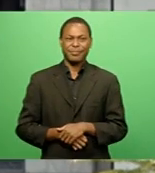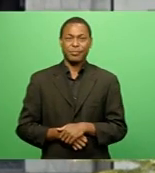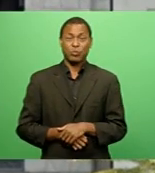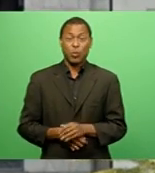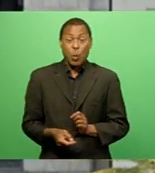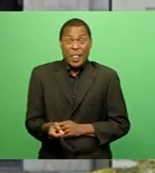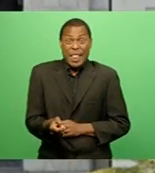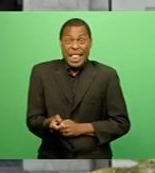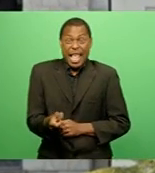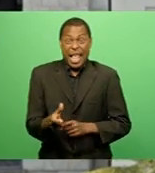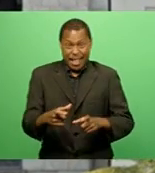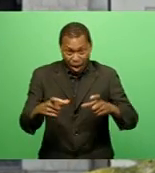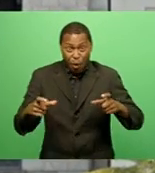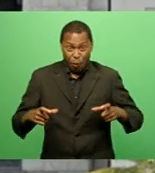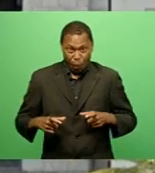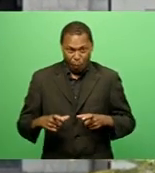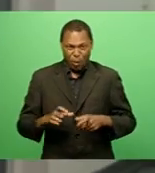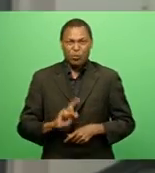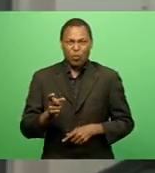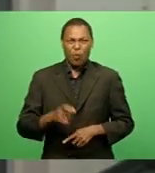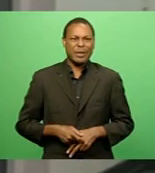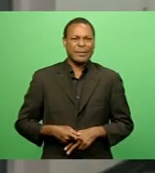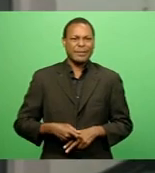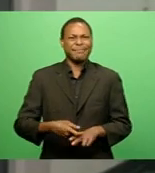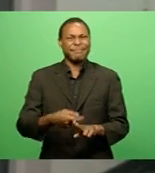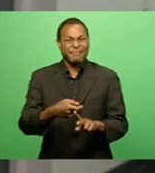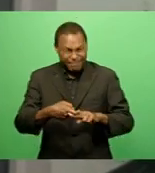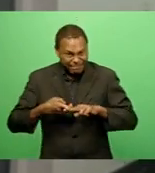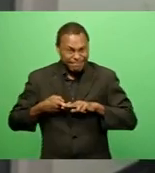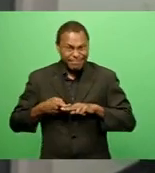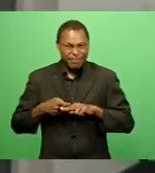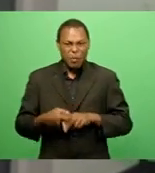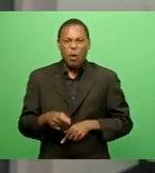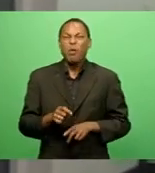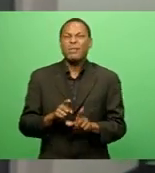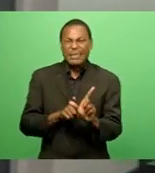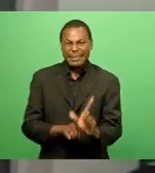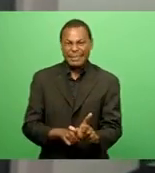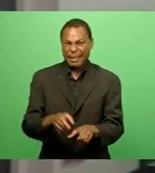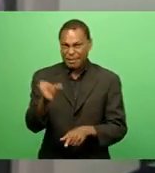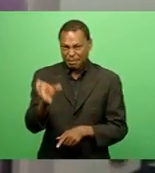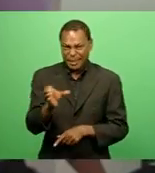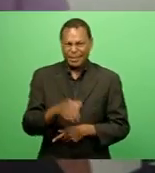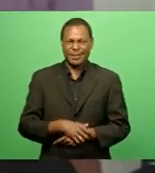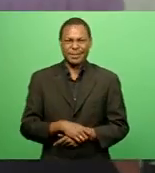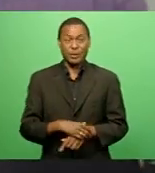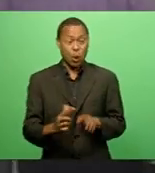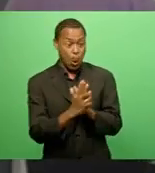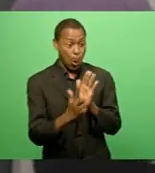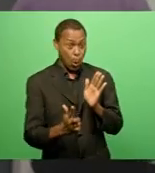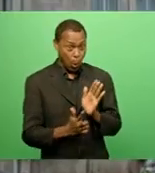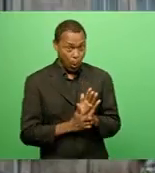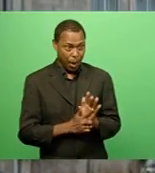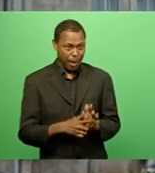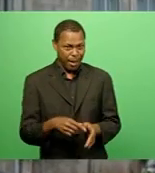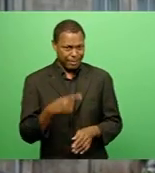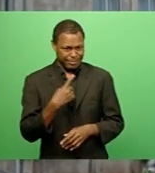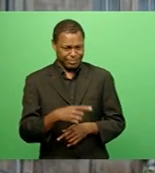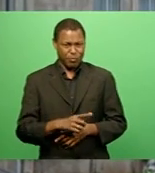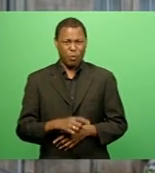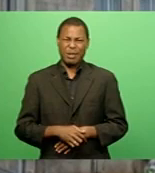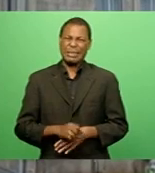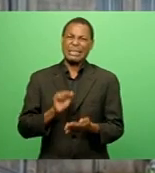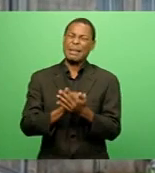rape, sexual assault, abduction and wrongful confinement of a young person, prosecutors had filed a noli prosequi in